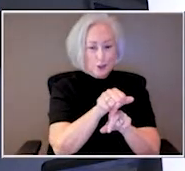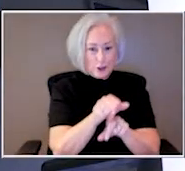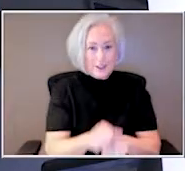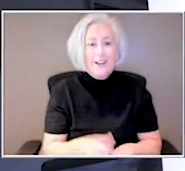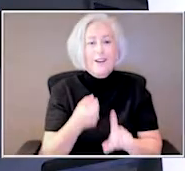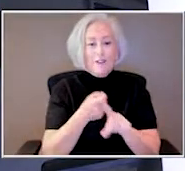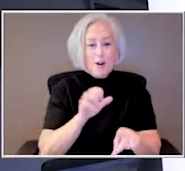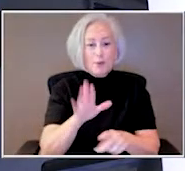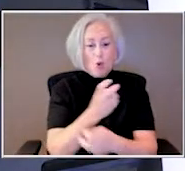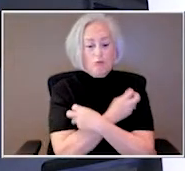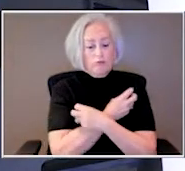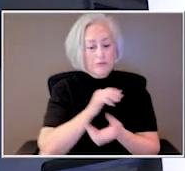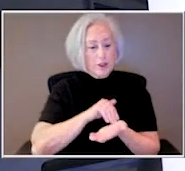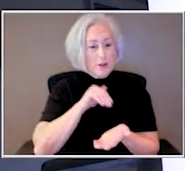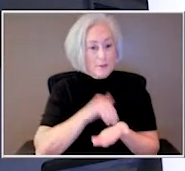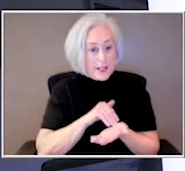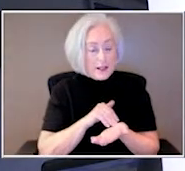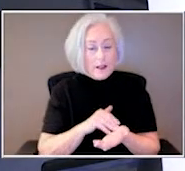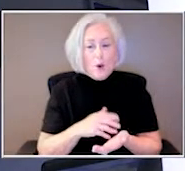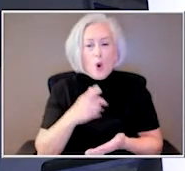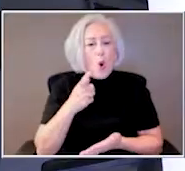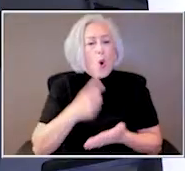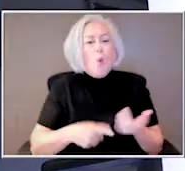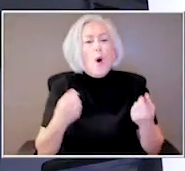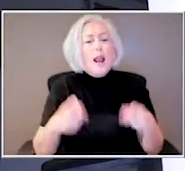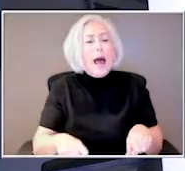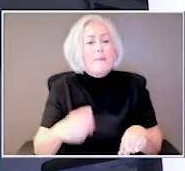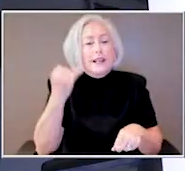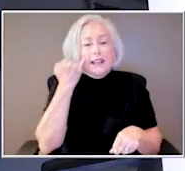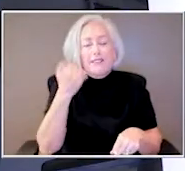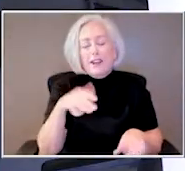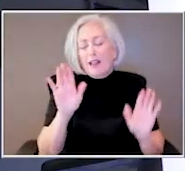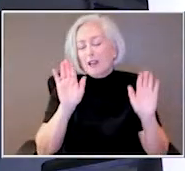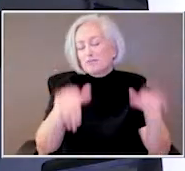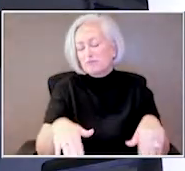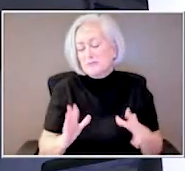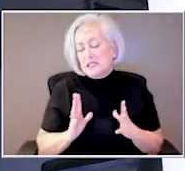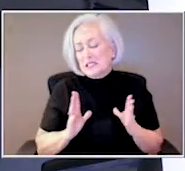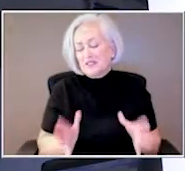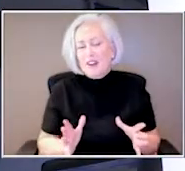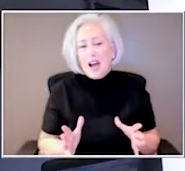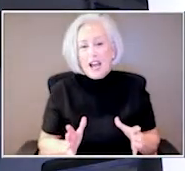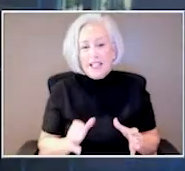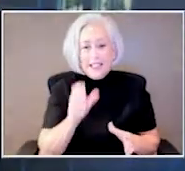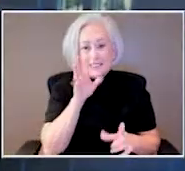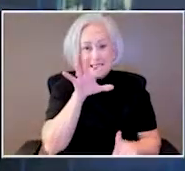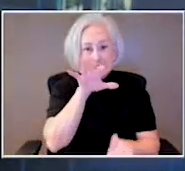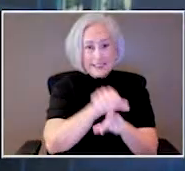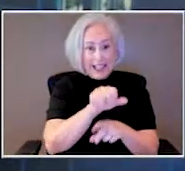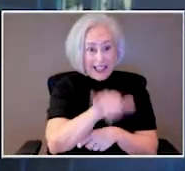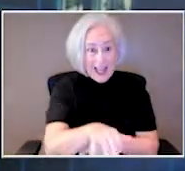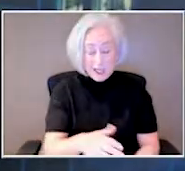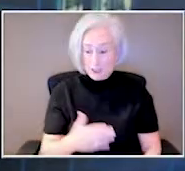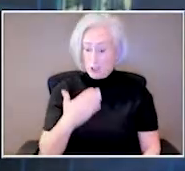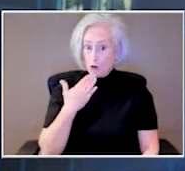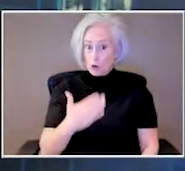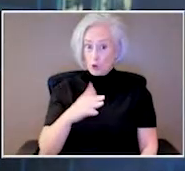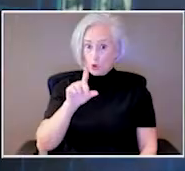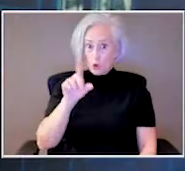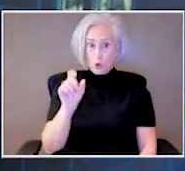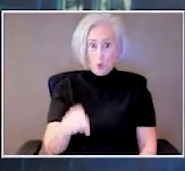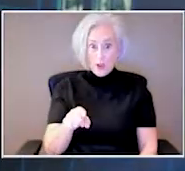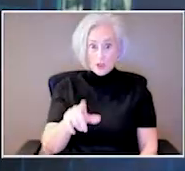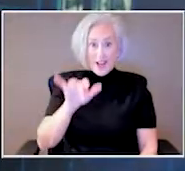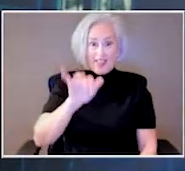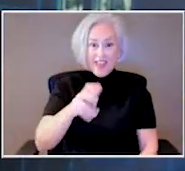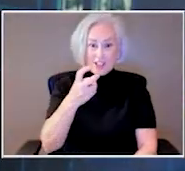happened if they would have maybe just brushed off that lump and maybe didn't catch that? What could have Right, it's a very good question, because that's one of the biggest problems with regard to